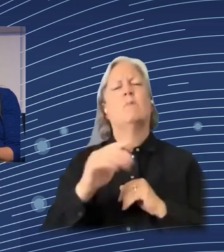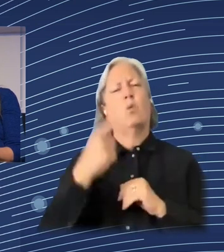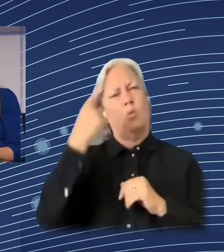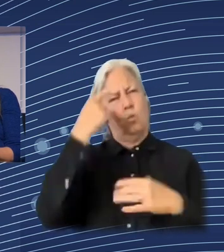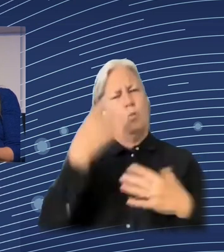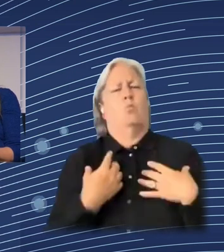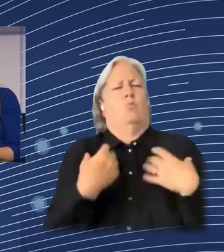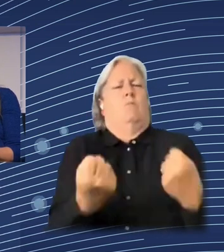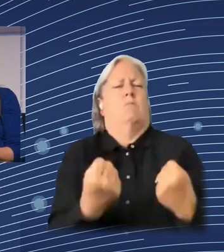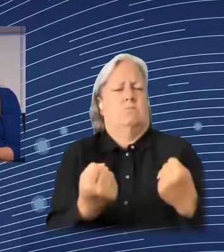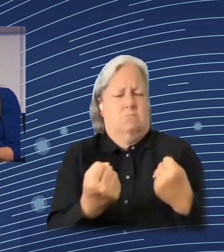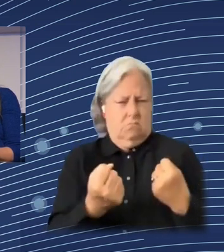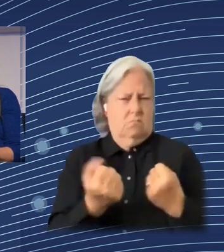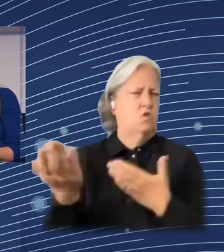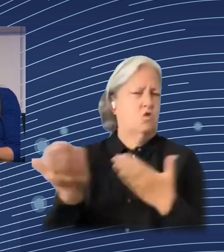didn't with Lena,